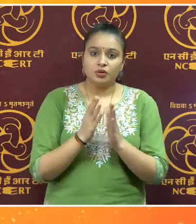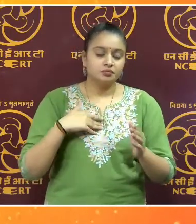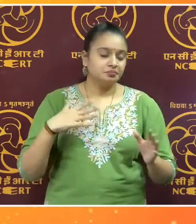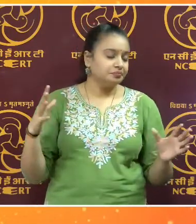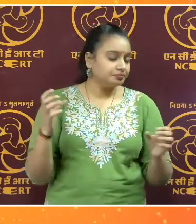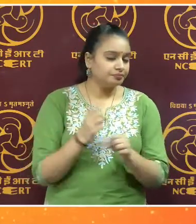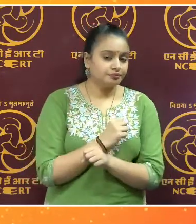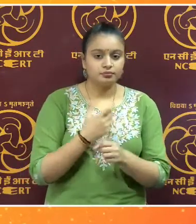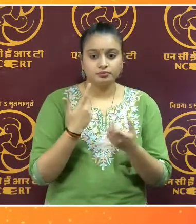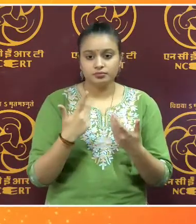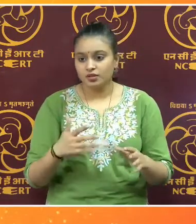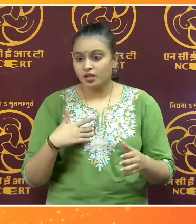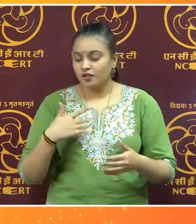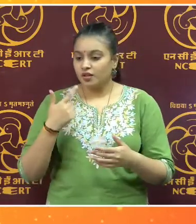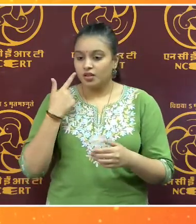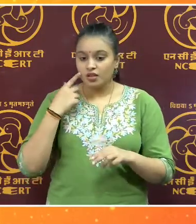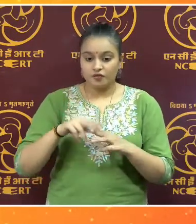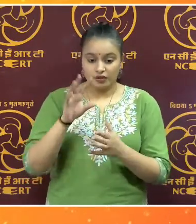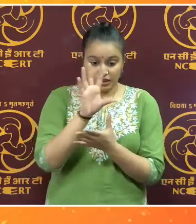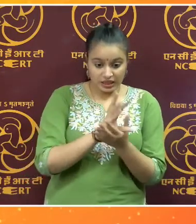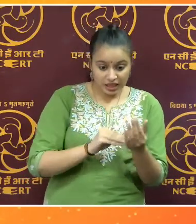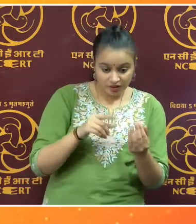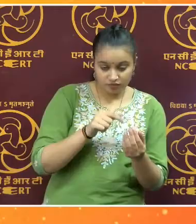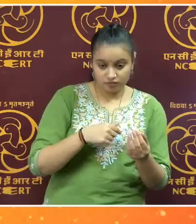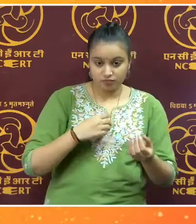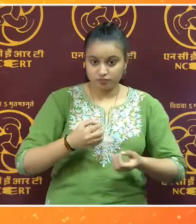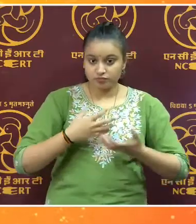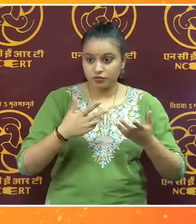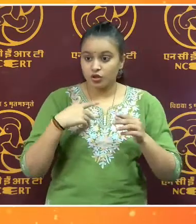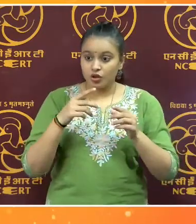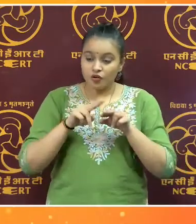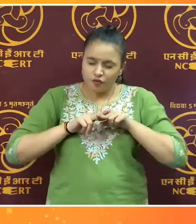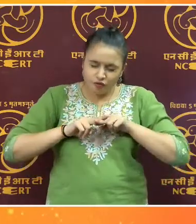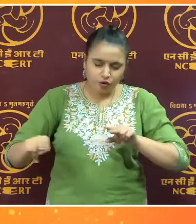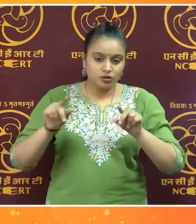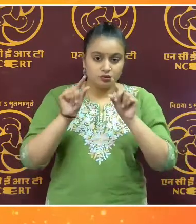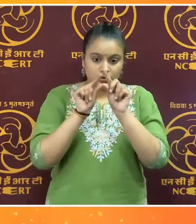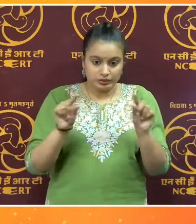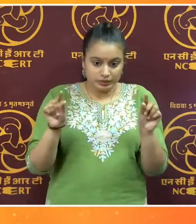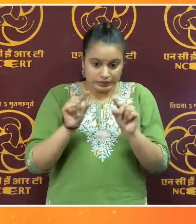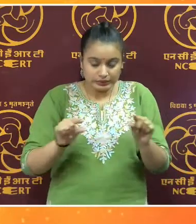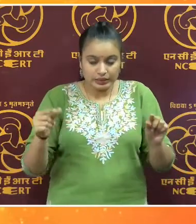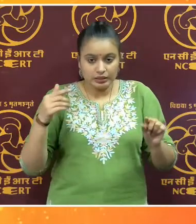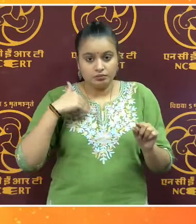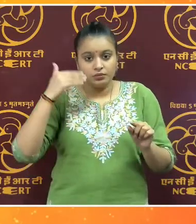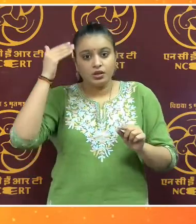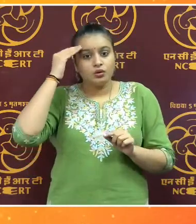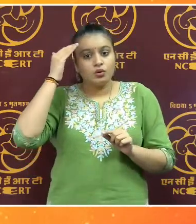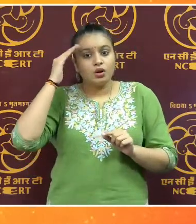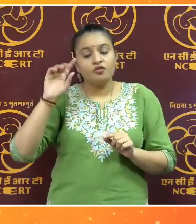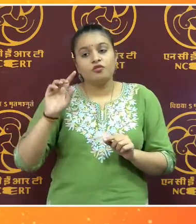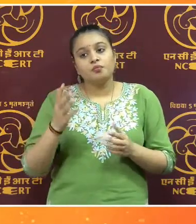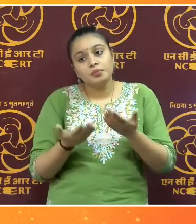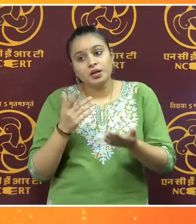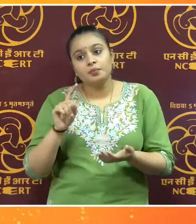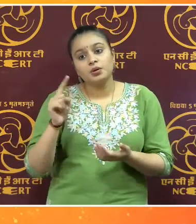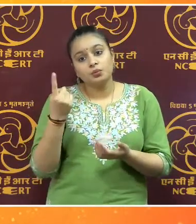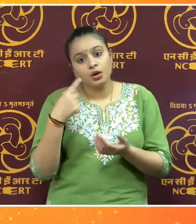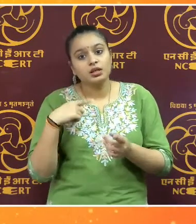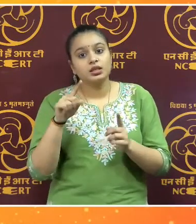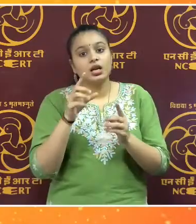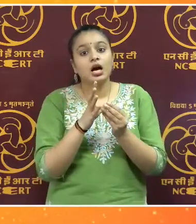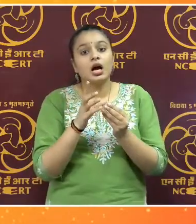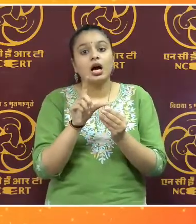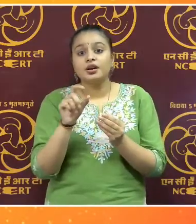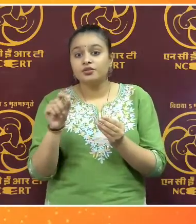forgotten all about them in the excitement of the theft. Whole sentences, I know, could one day bring me more than a few hundred